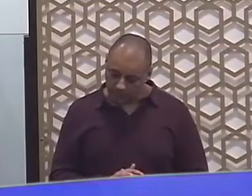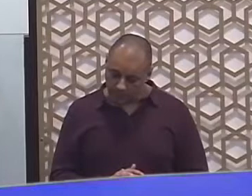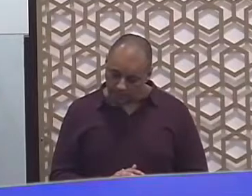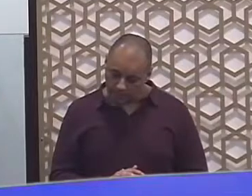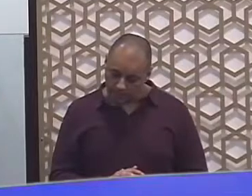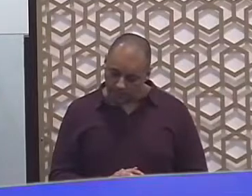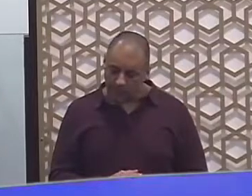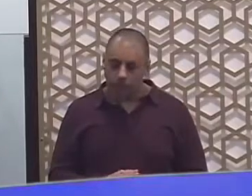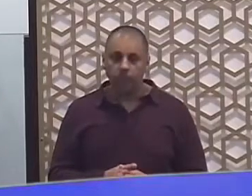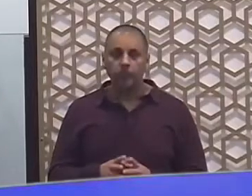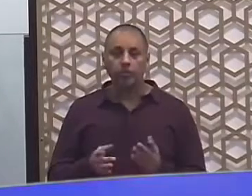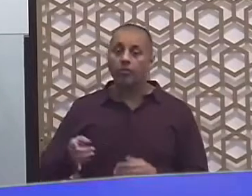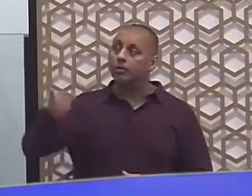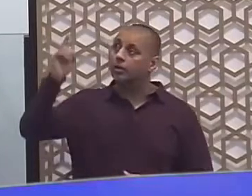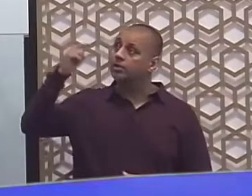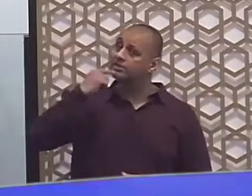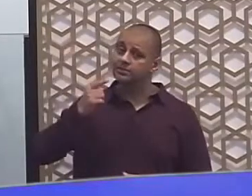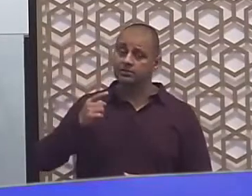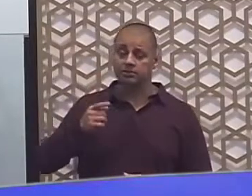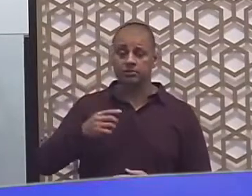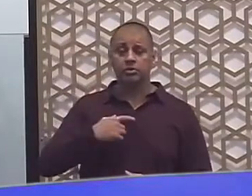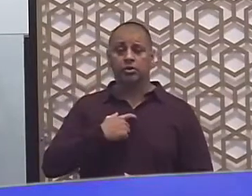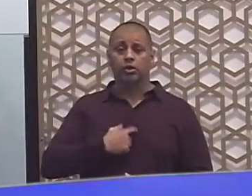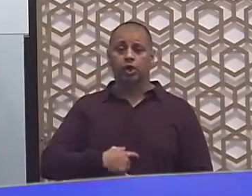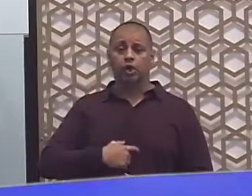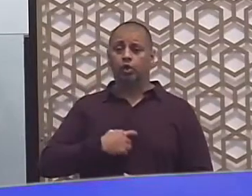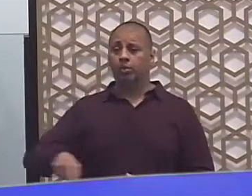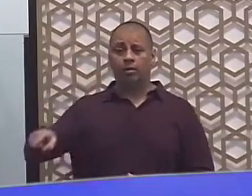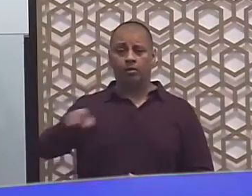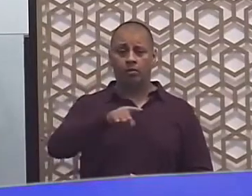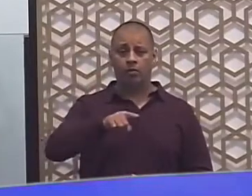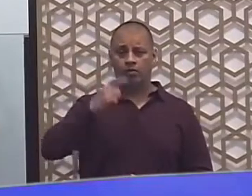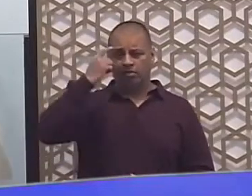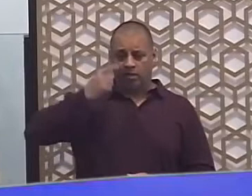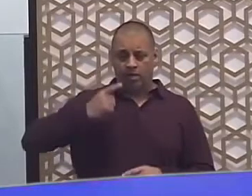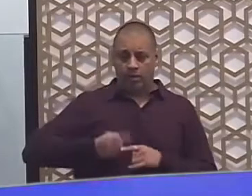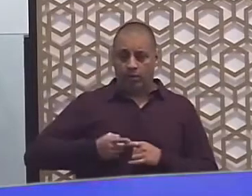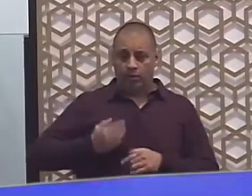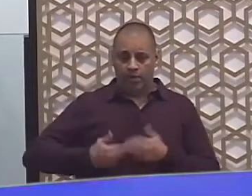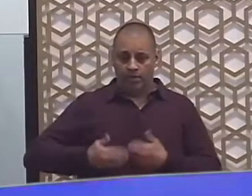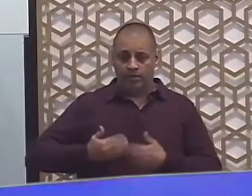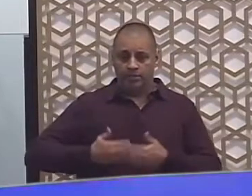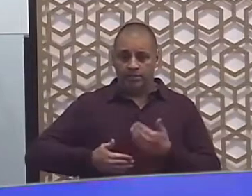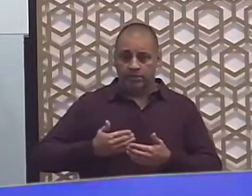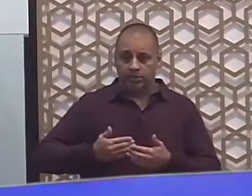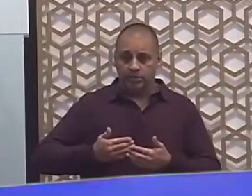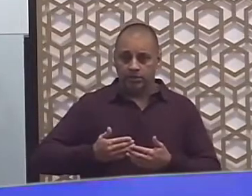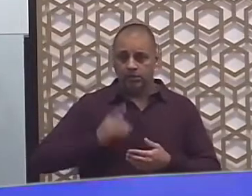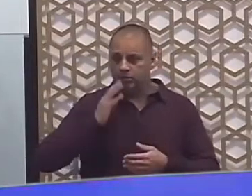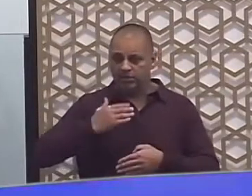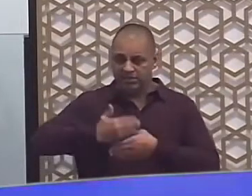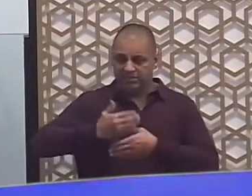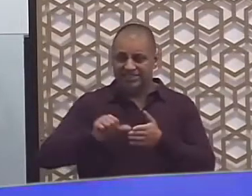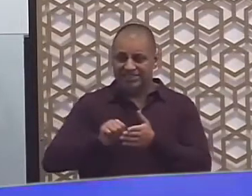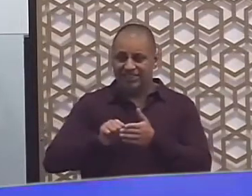haste. When goodness comes to him, he's withholding of it. And when difficulty afflicts him, he complains. Except who? The truly